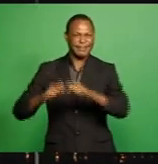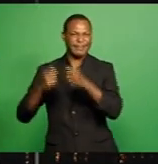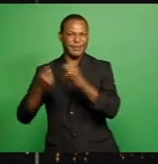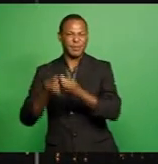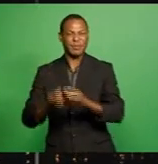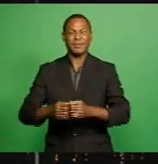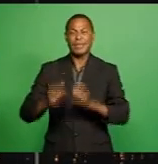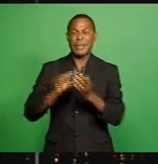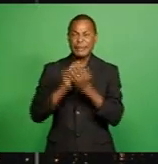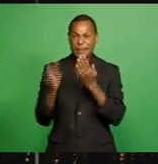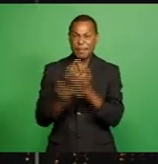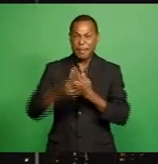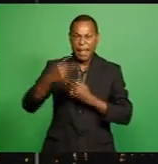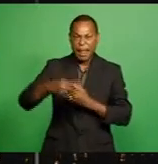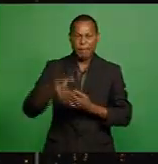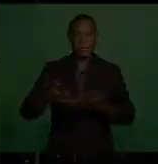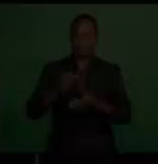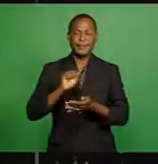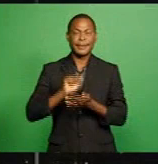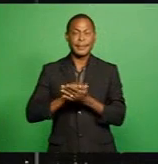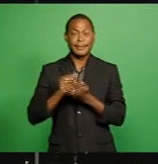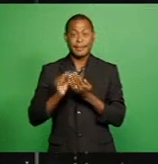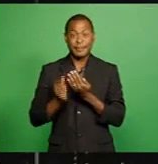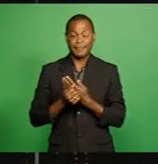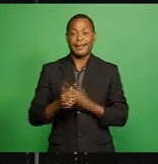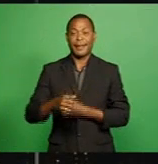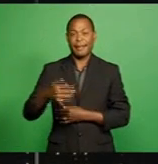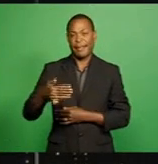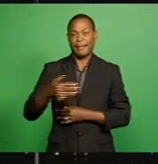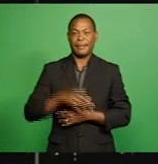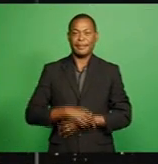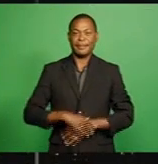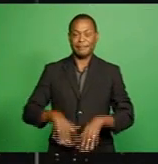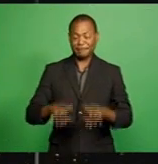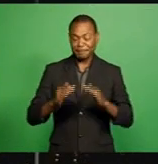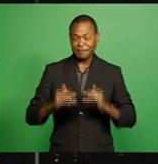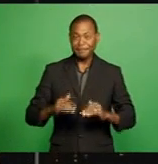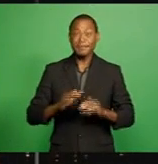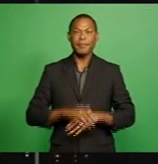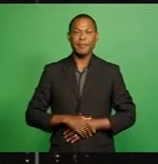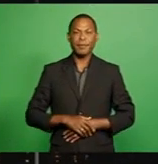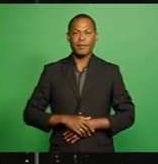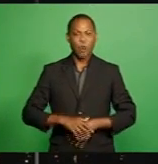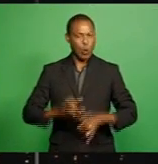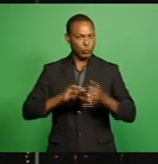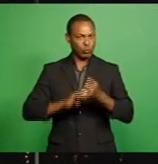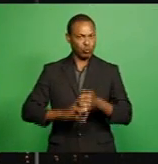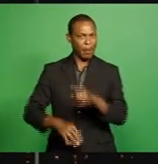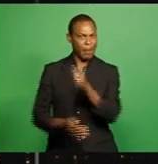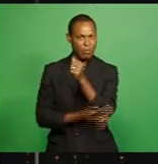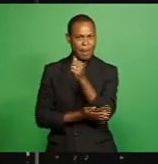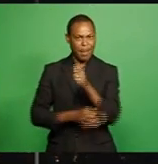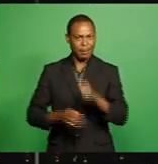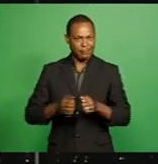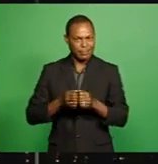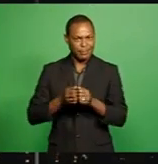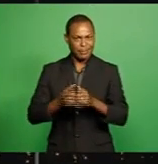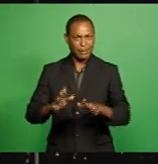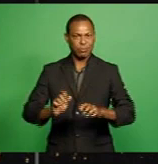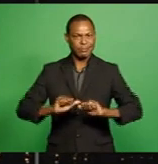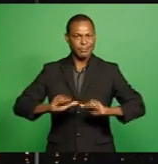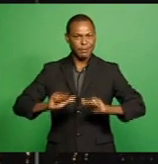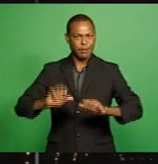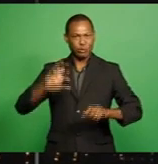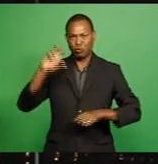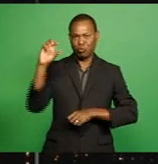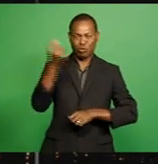at Stade de Bordeaux, France. Super Rugby Aotearoa kicked off last night with defending champions